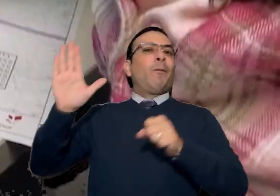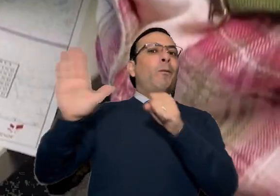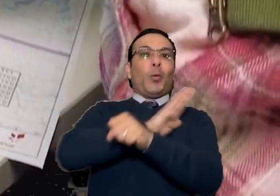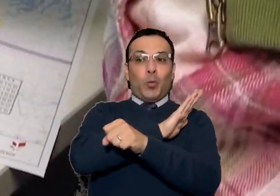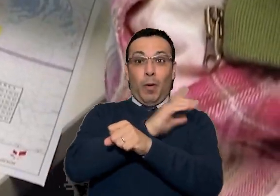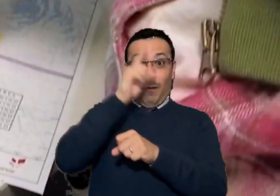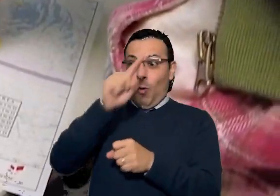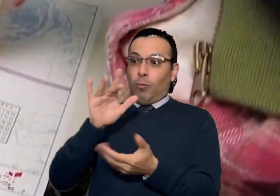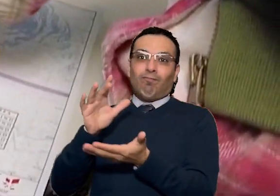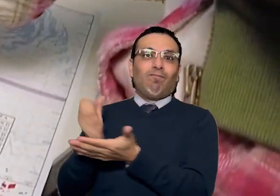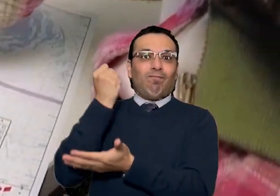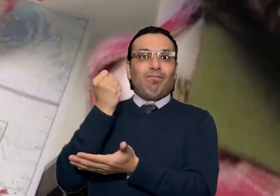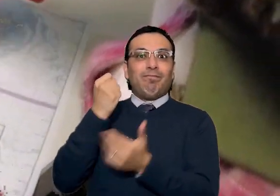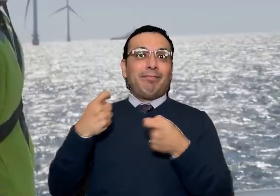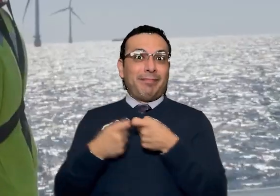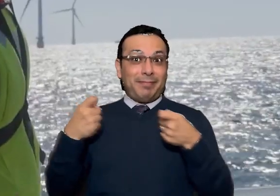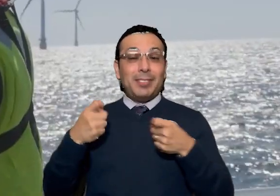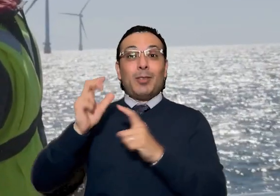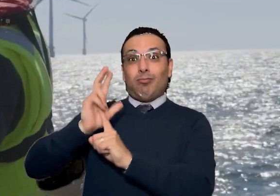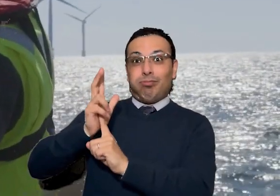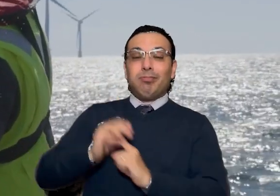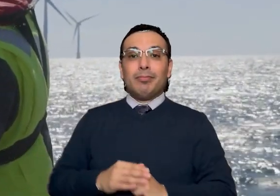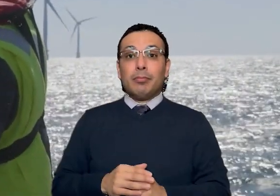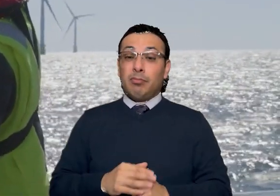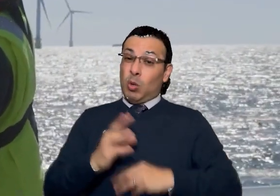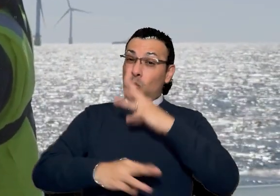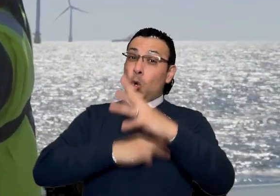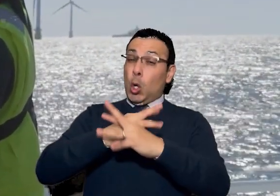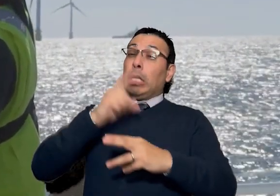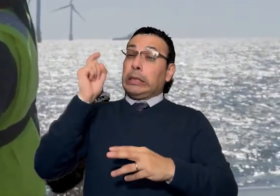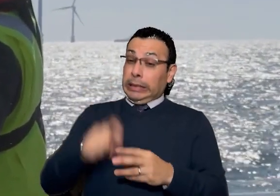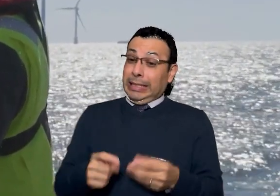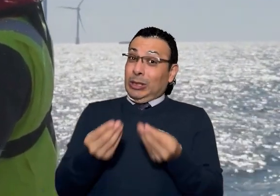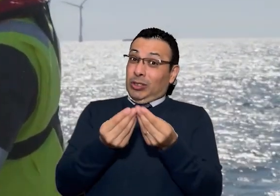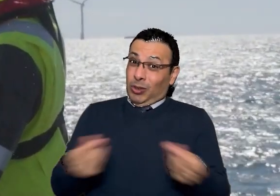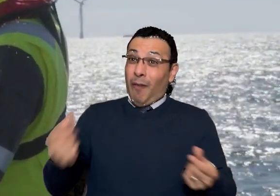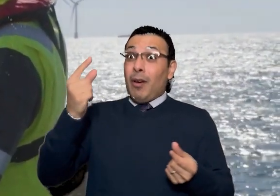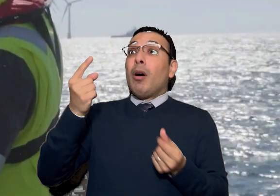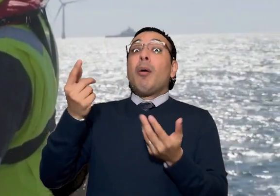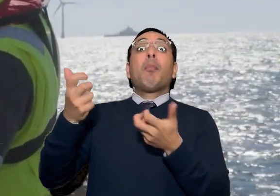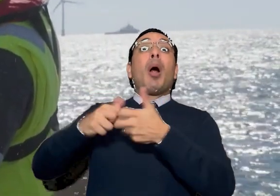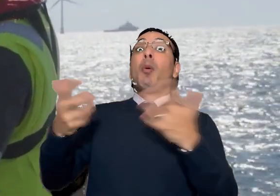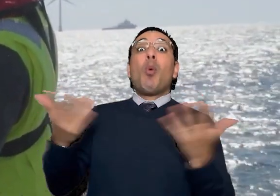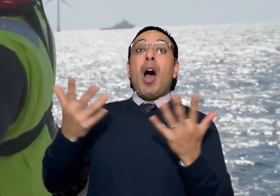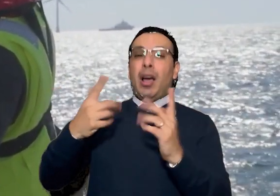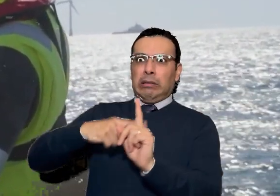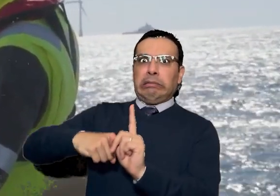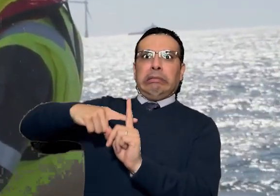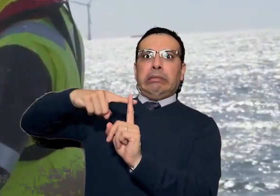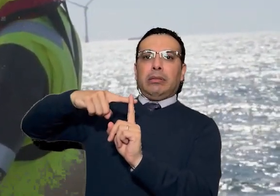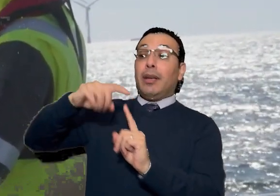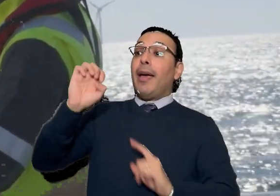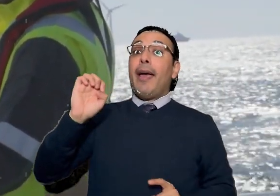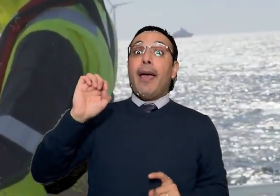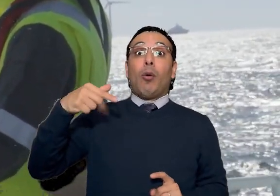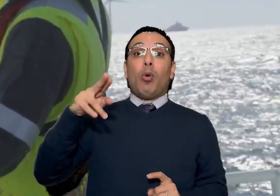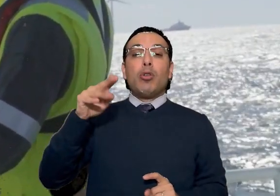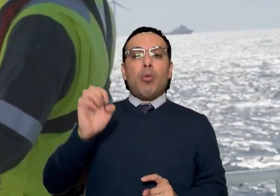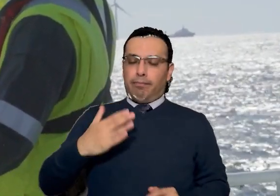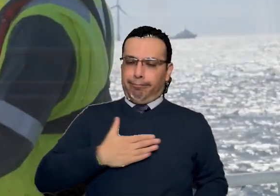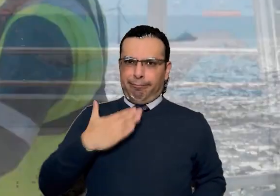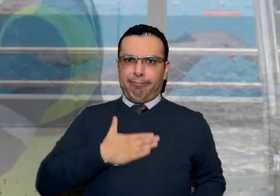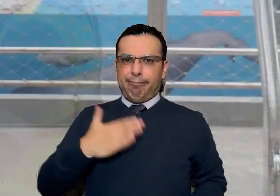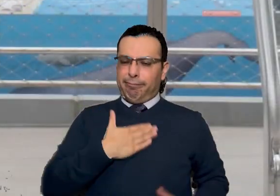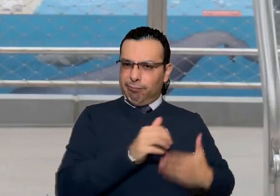is met. The world needs climate solutions now, and Equinor is ready to lead